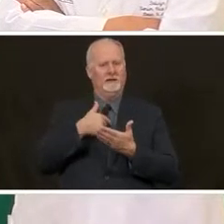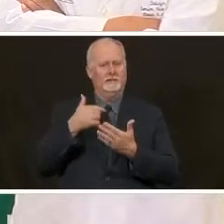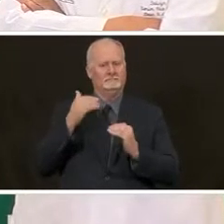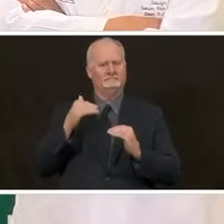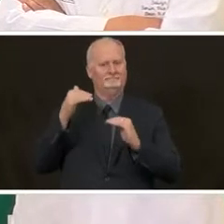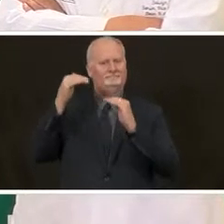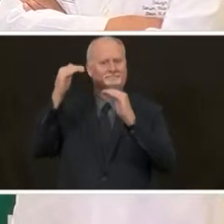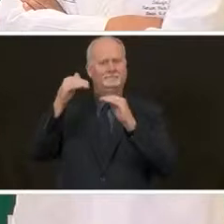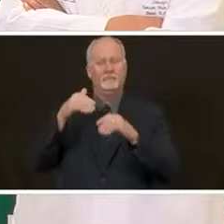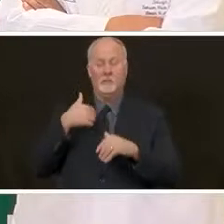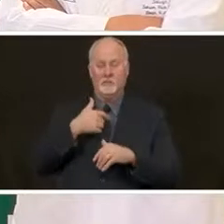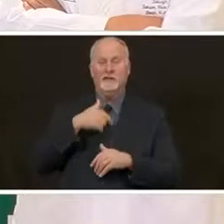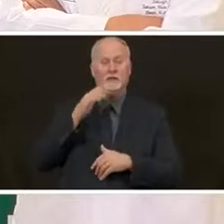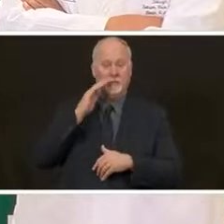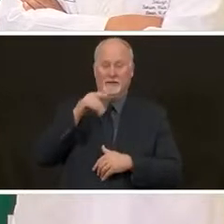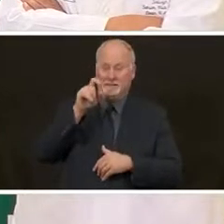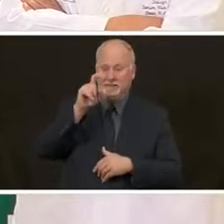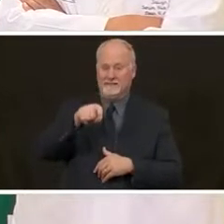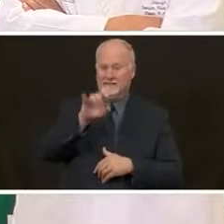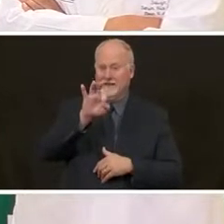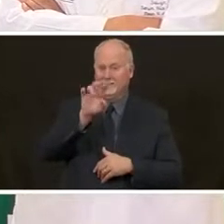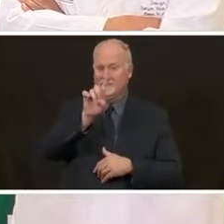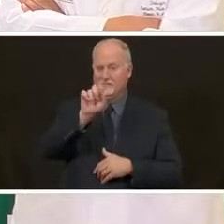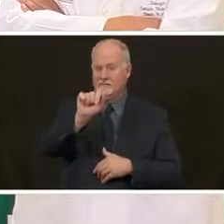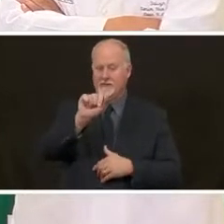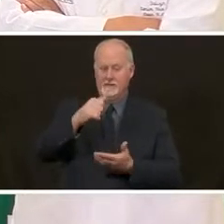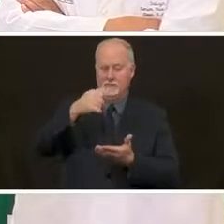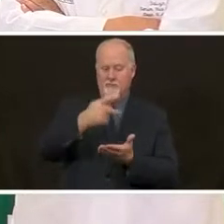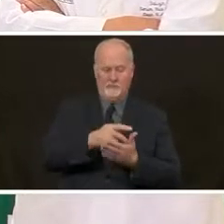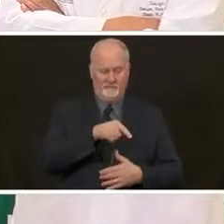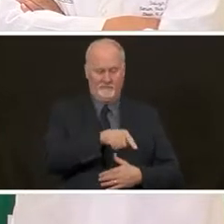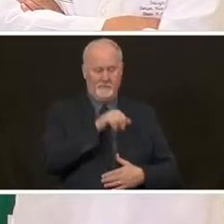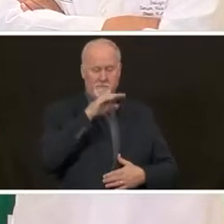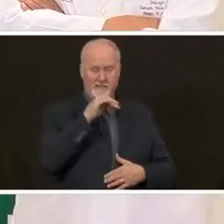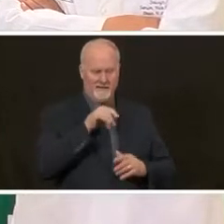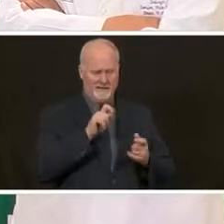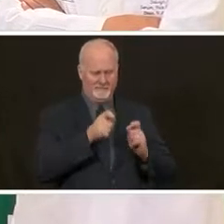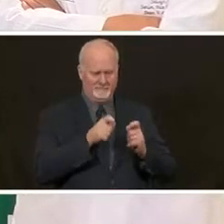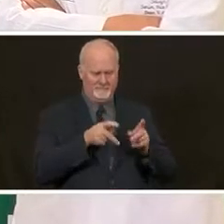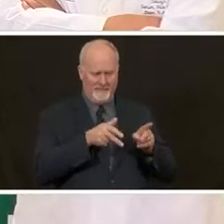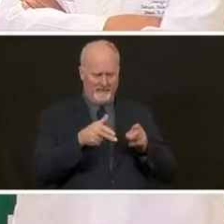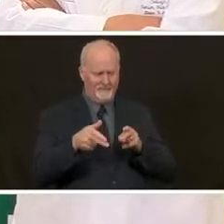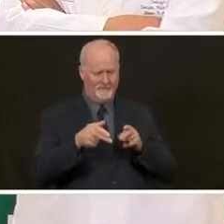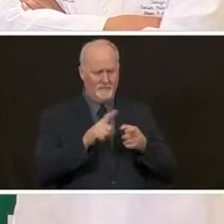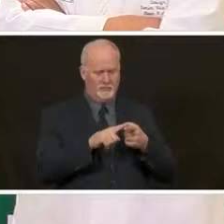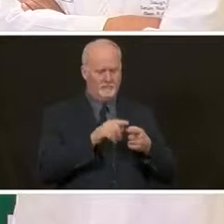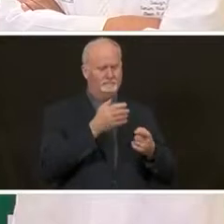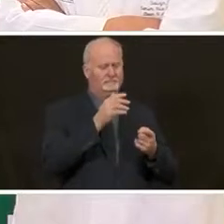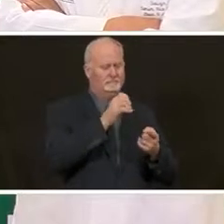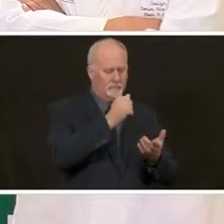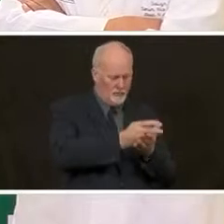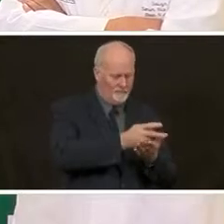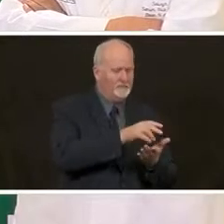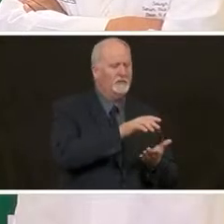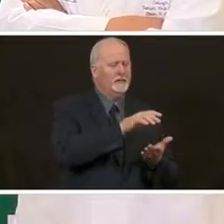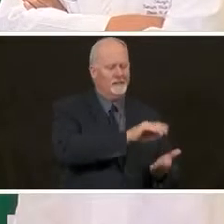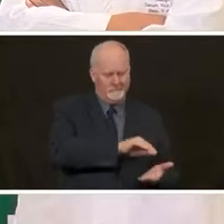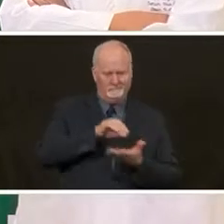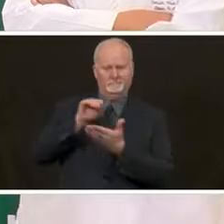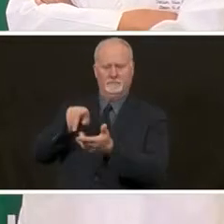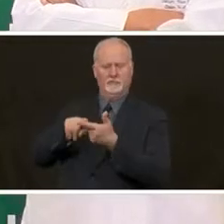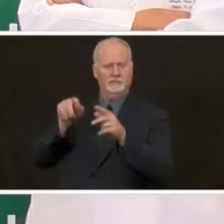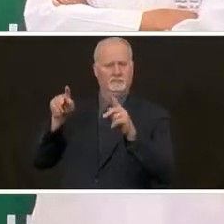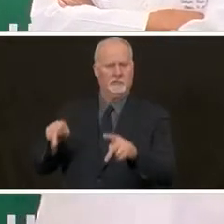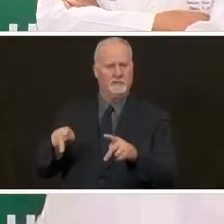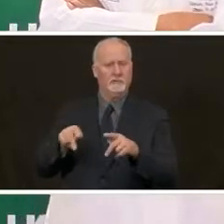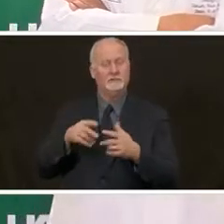need the FDA's approval of these genetically edited pig kidneys in order to move this into living persons. So I think that certainly was